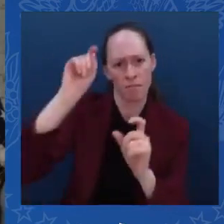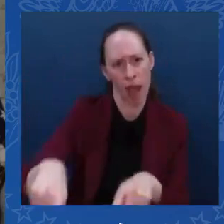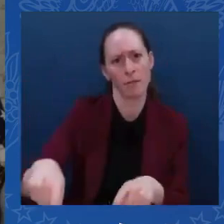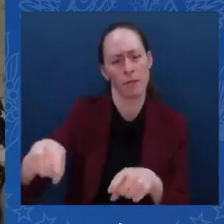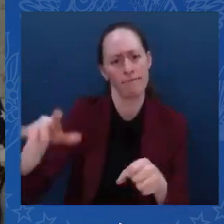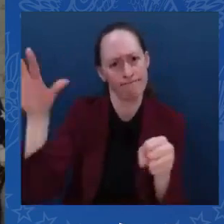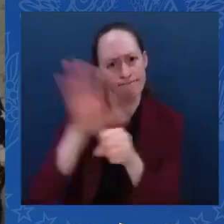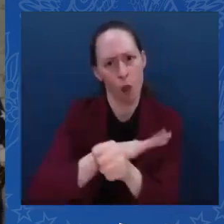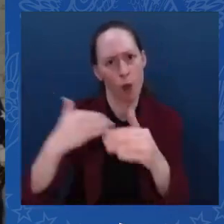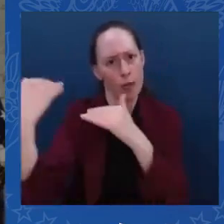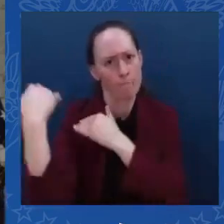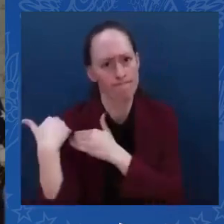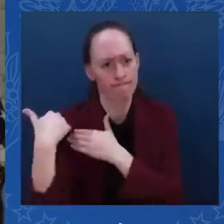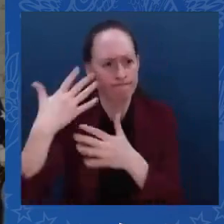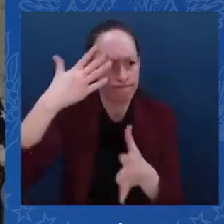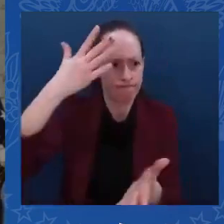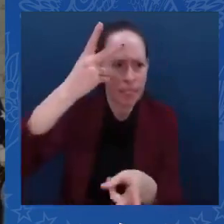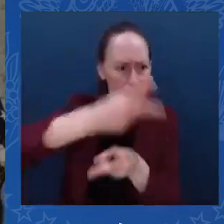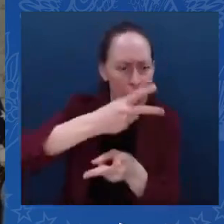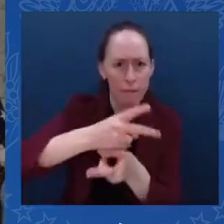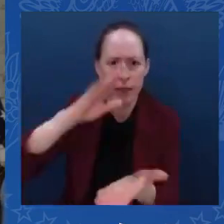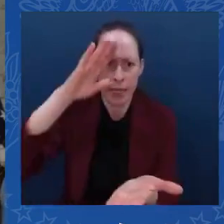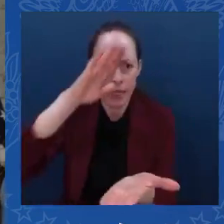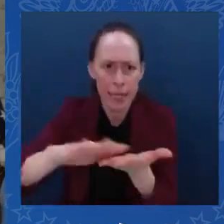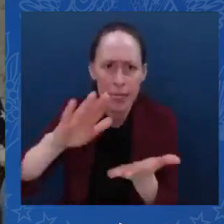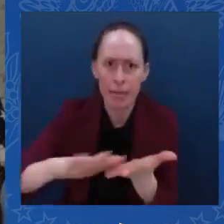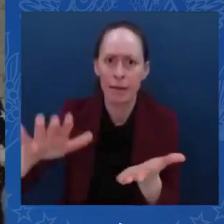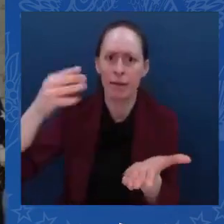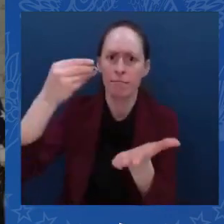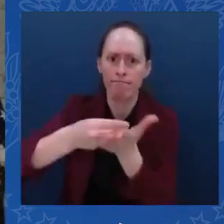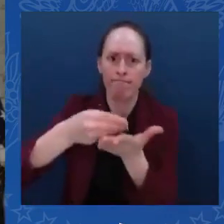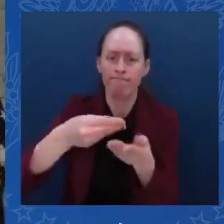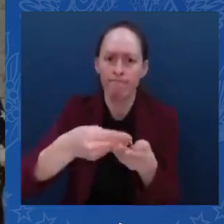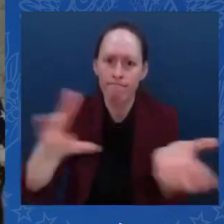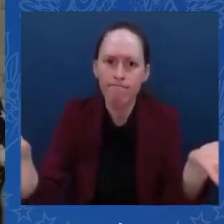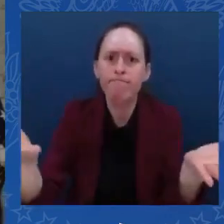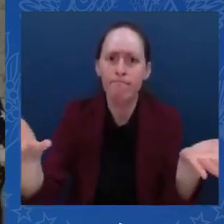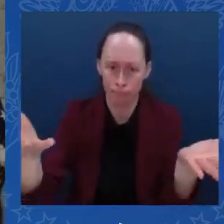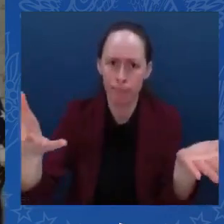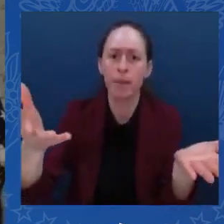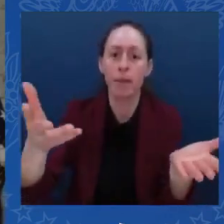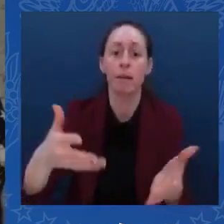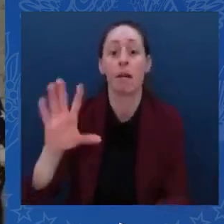just here, but also in Darlington, Pennsylvania, where I just visited an hour or so ago.